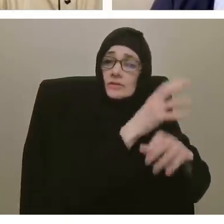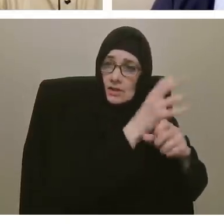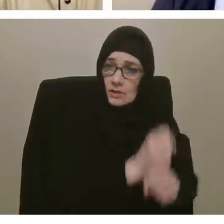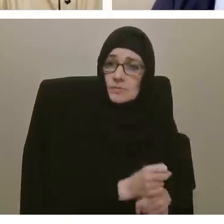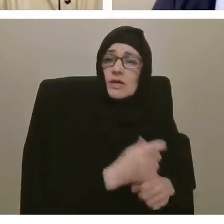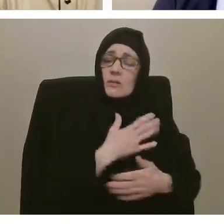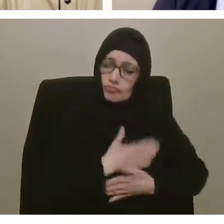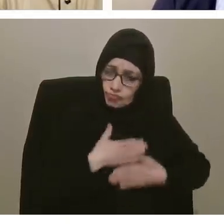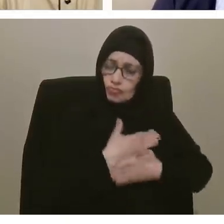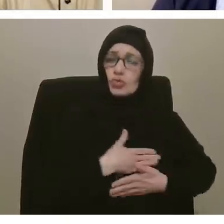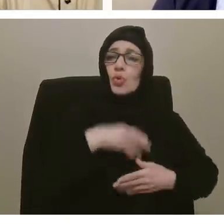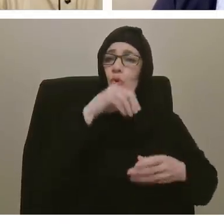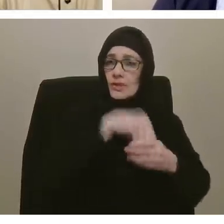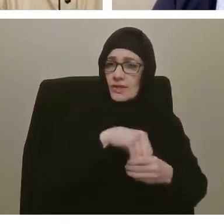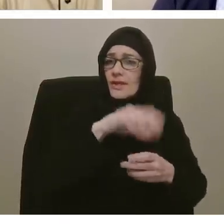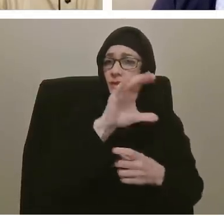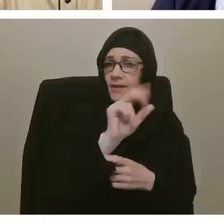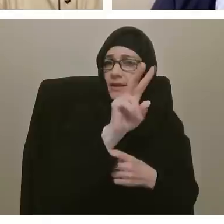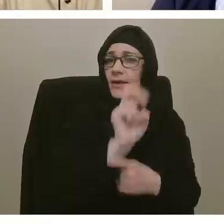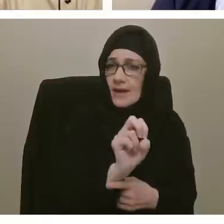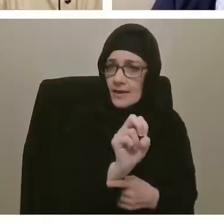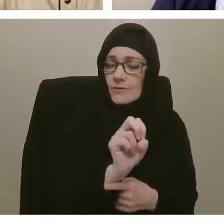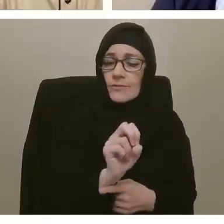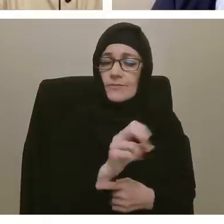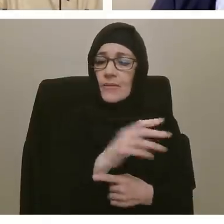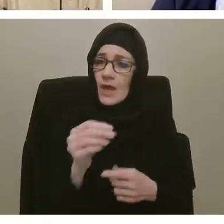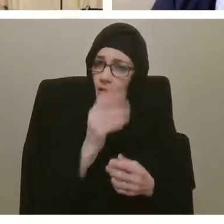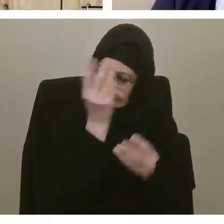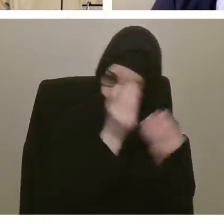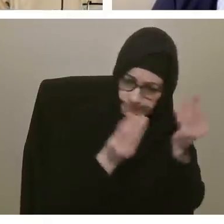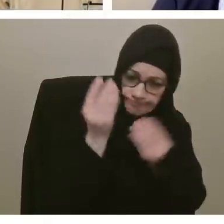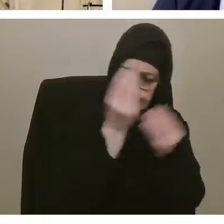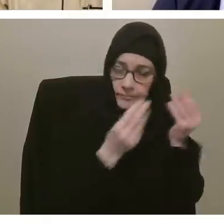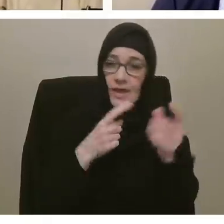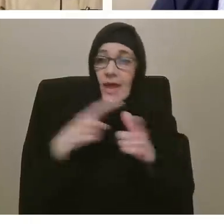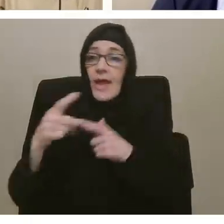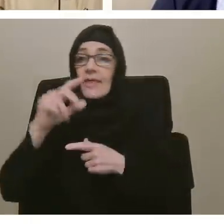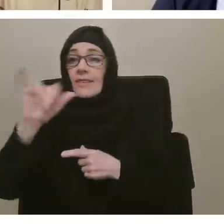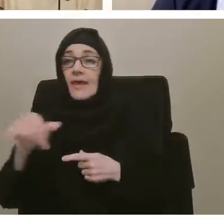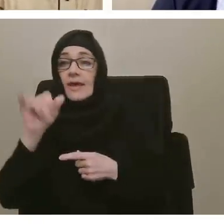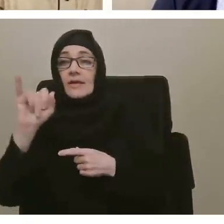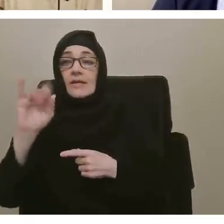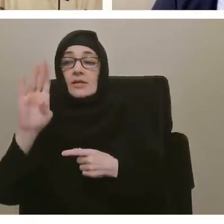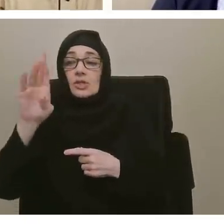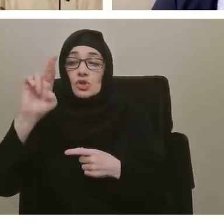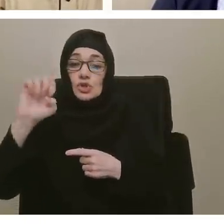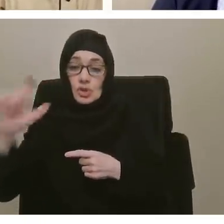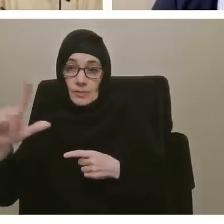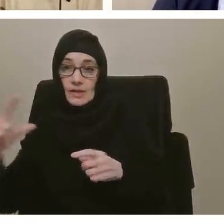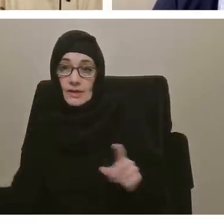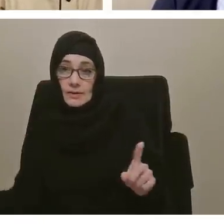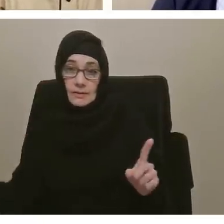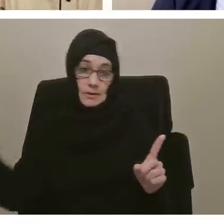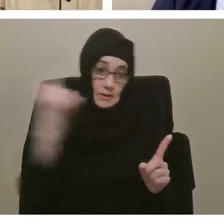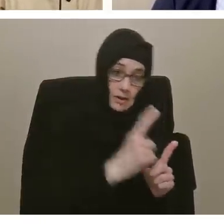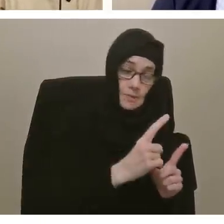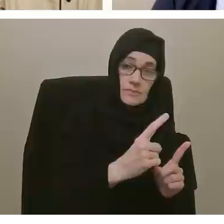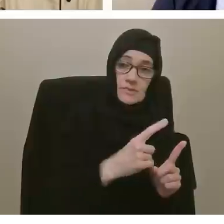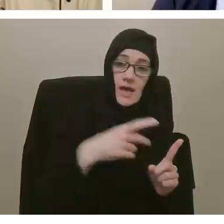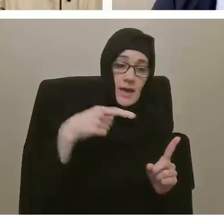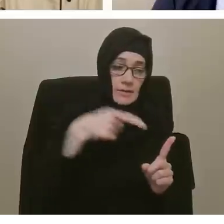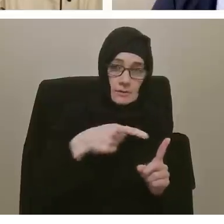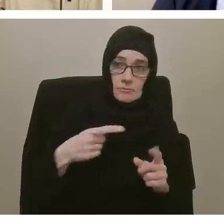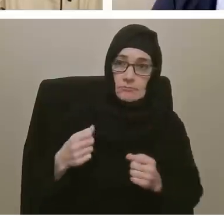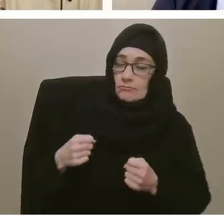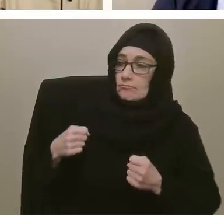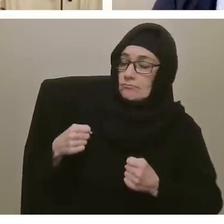and contemplating fit tahannuth. And then Jibreel comes and he shocks the system of the Prophet sallallahu